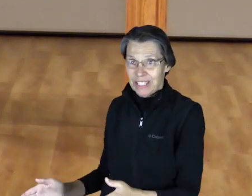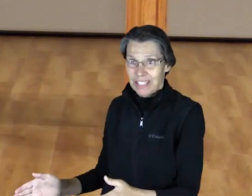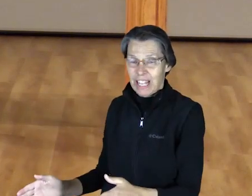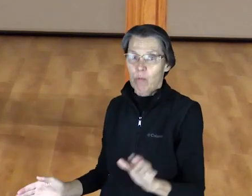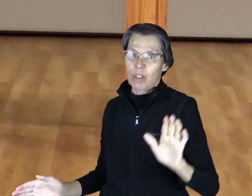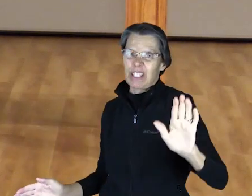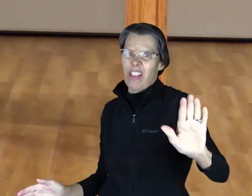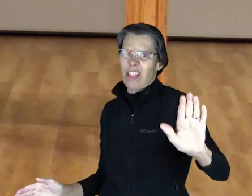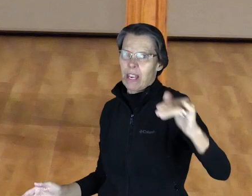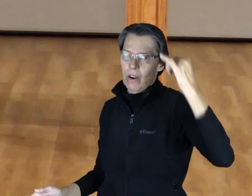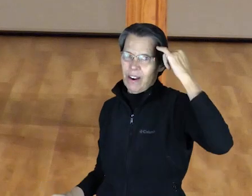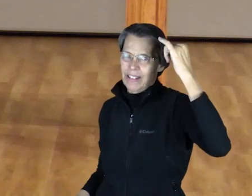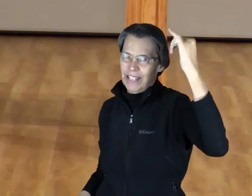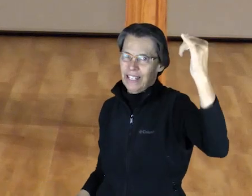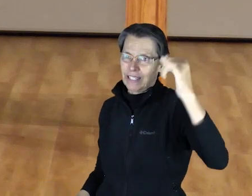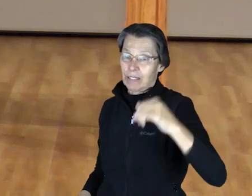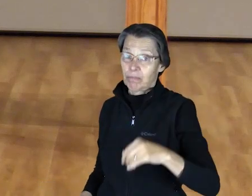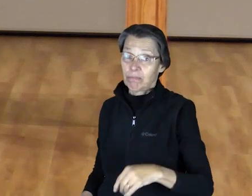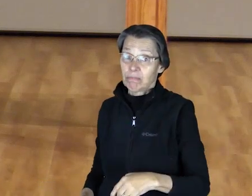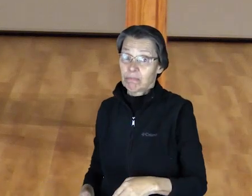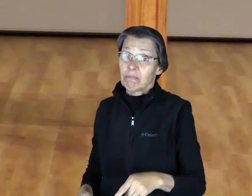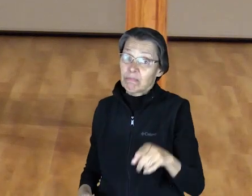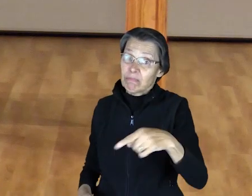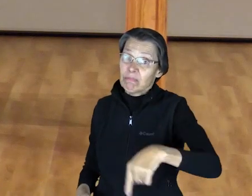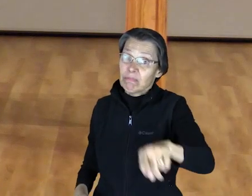them enslaved for over 400 years.